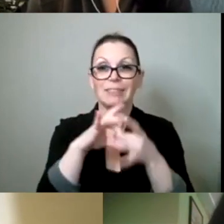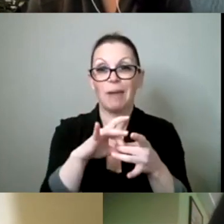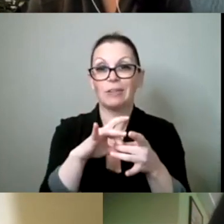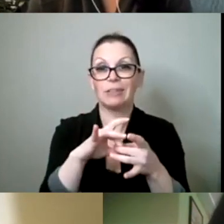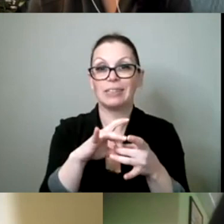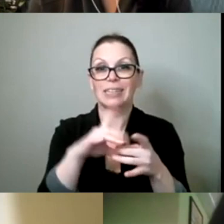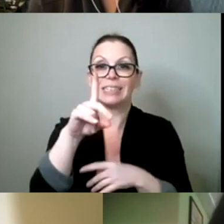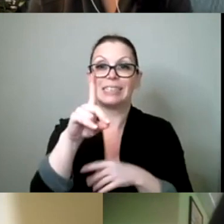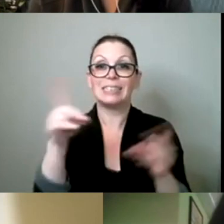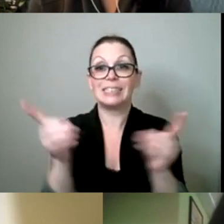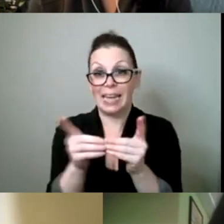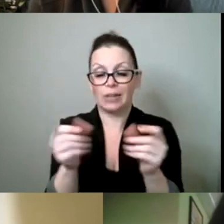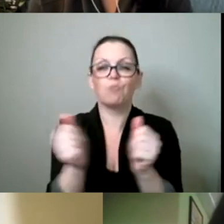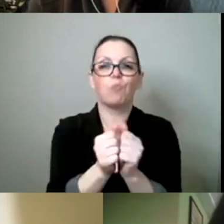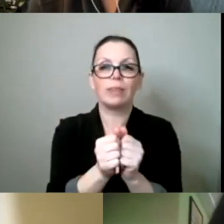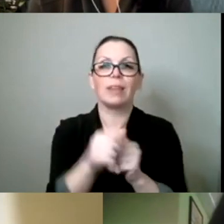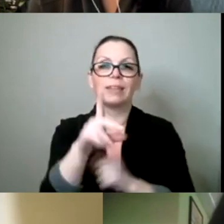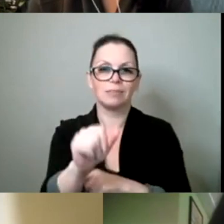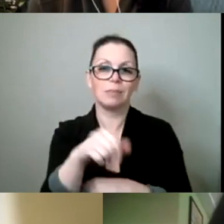a disability. But yeah,